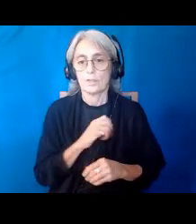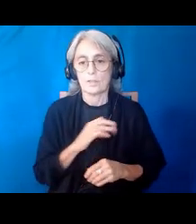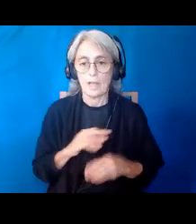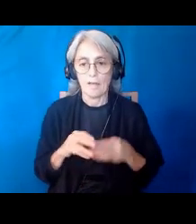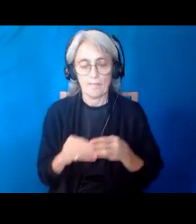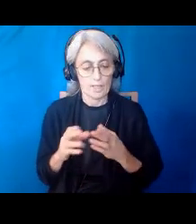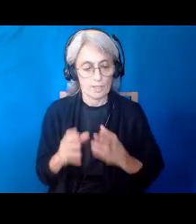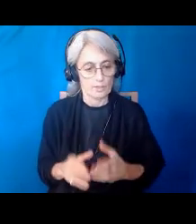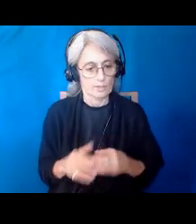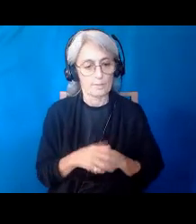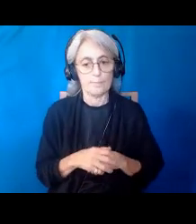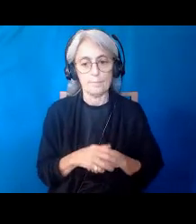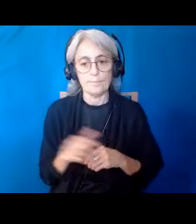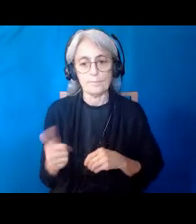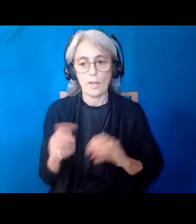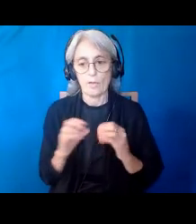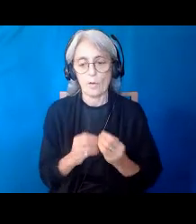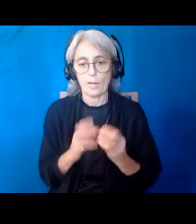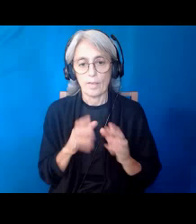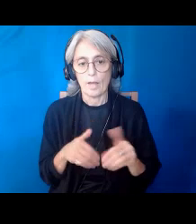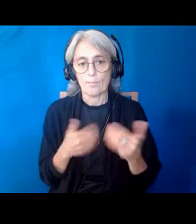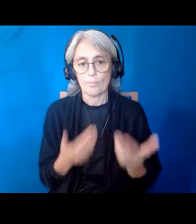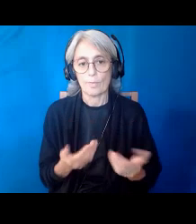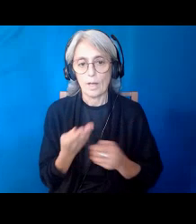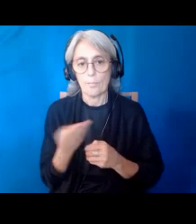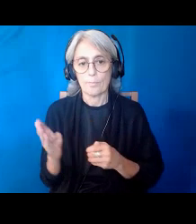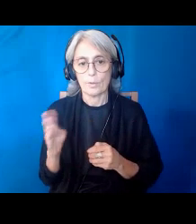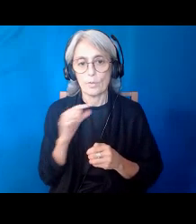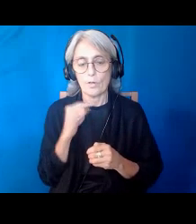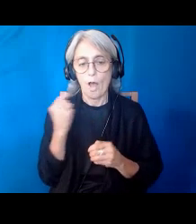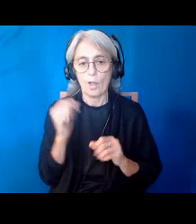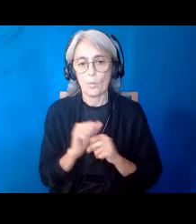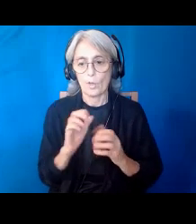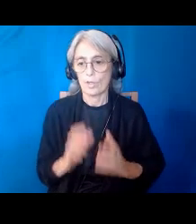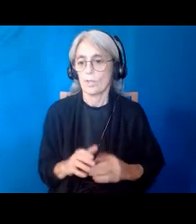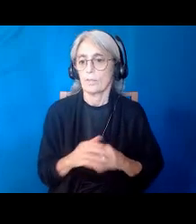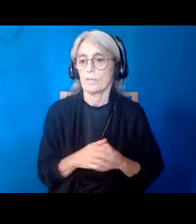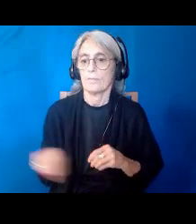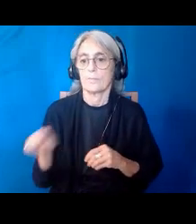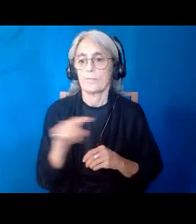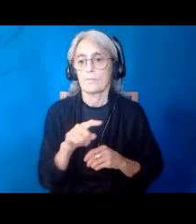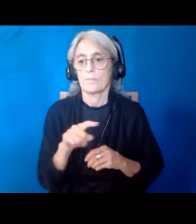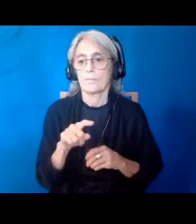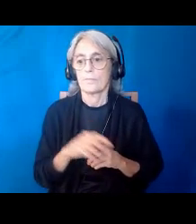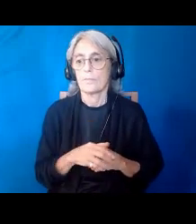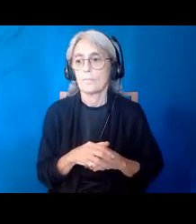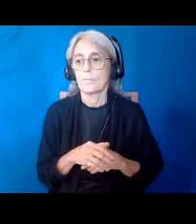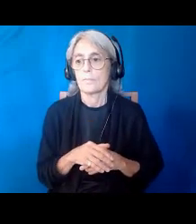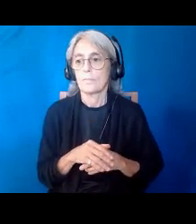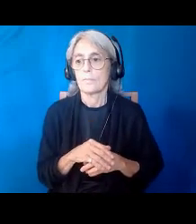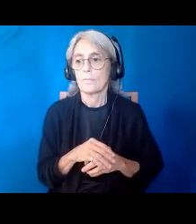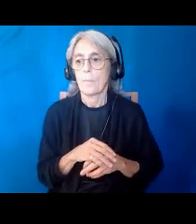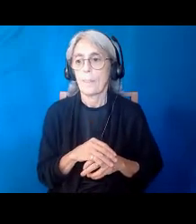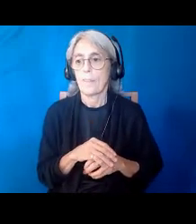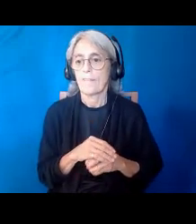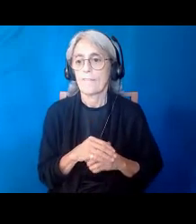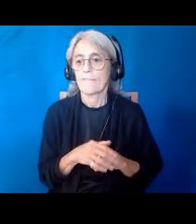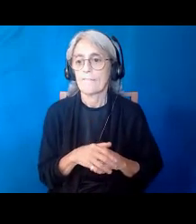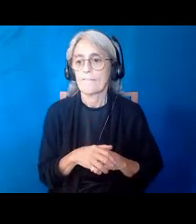other organizations that bring up the blue collar workers. The blue collar workers, the ones who are out delivering those programs, really are